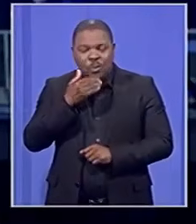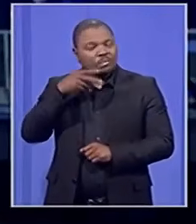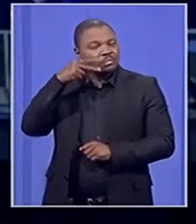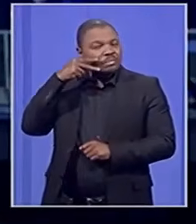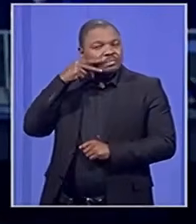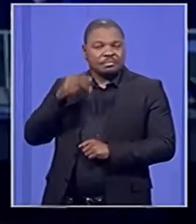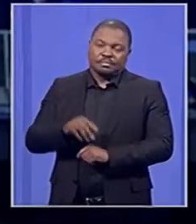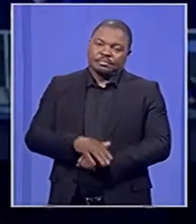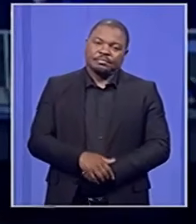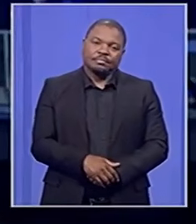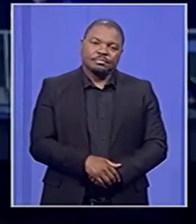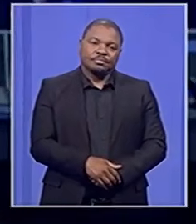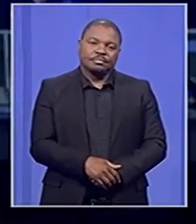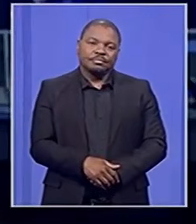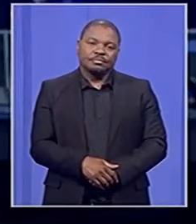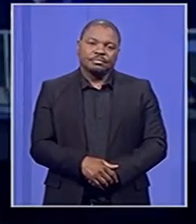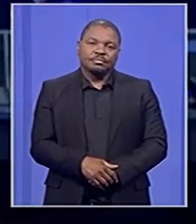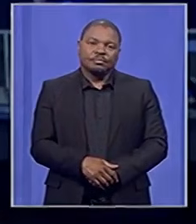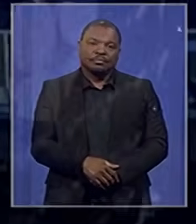matsoho.